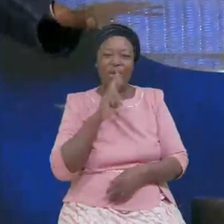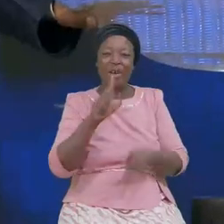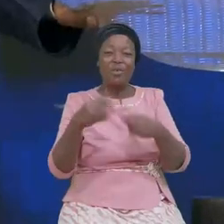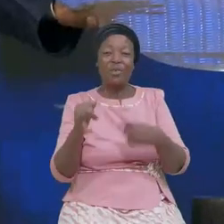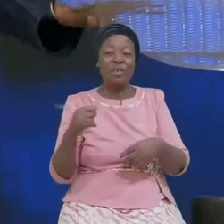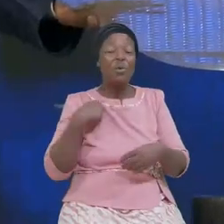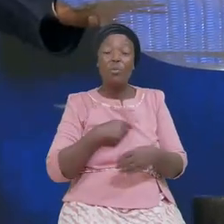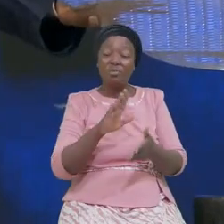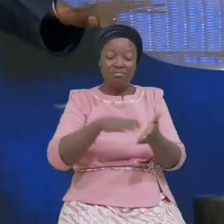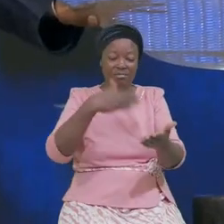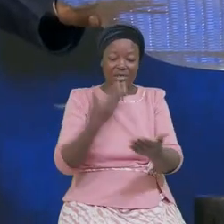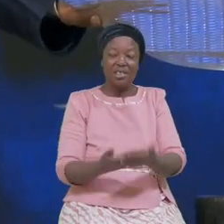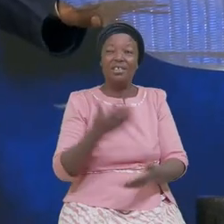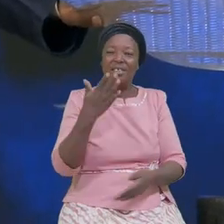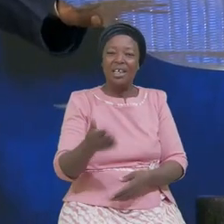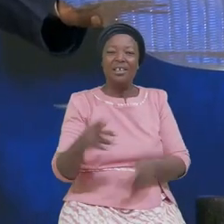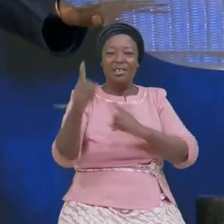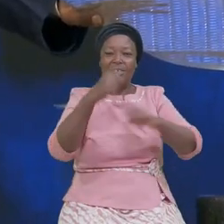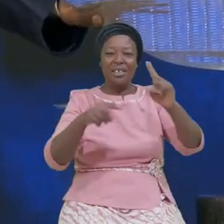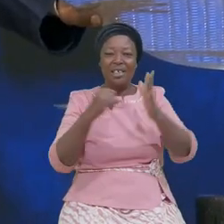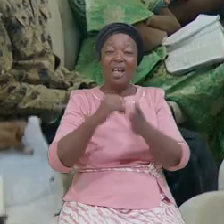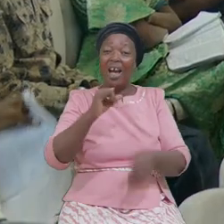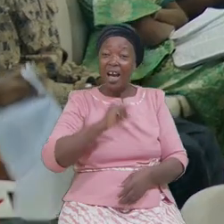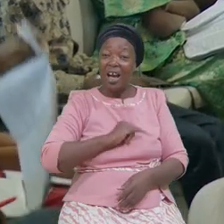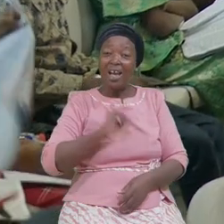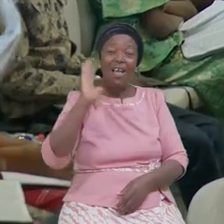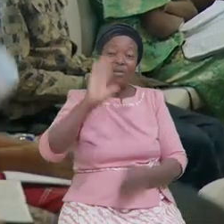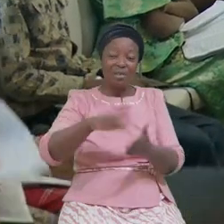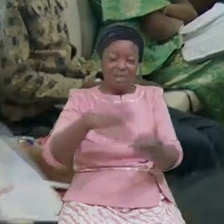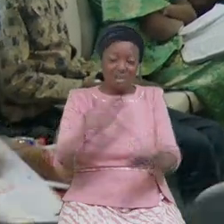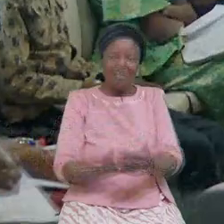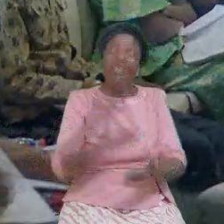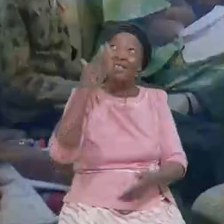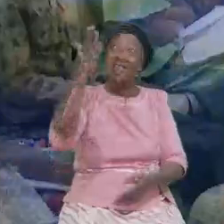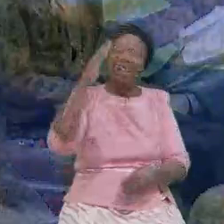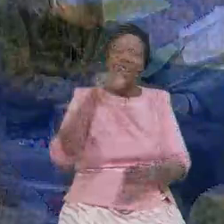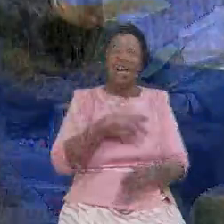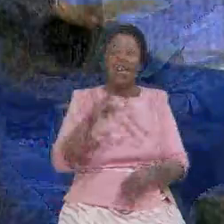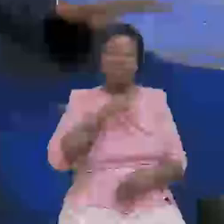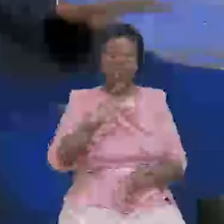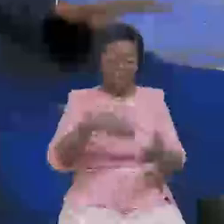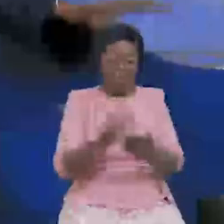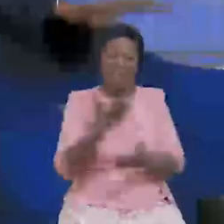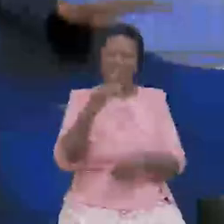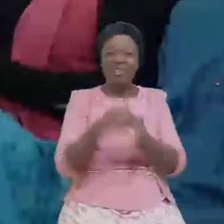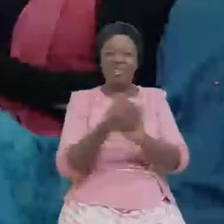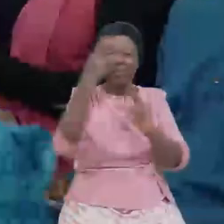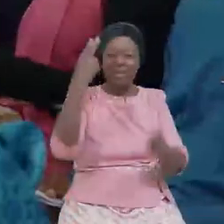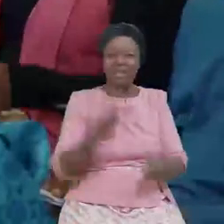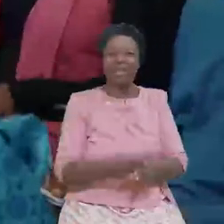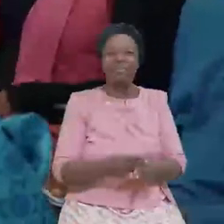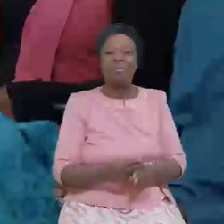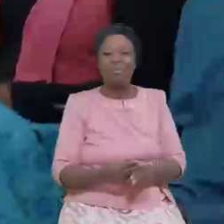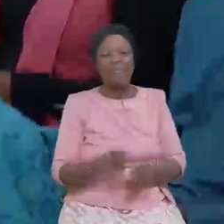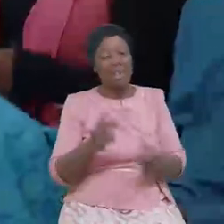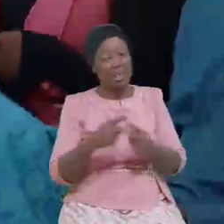We'll reach there. I will reach there. You will reach there in Jesus' name. Now you